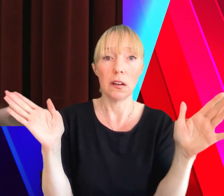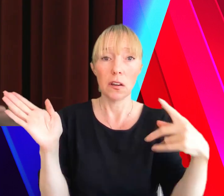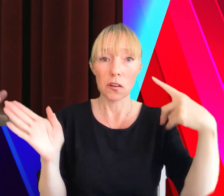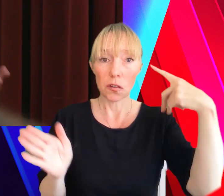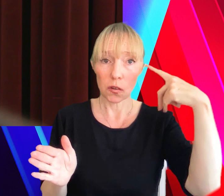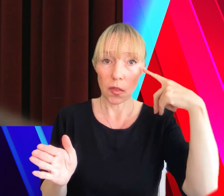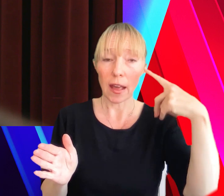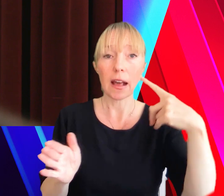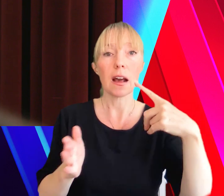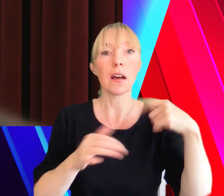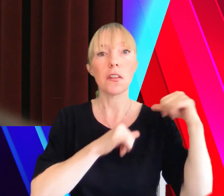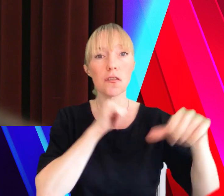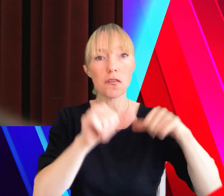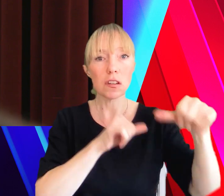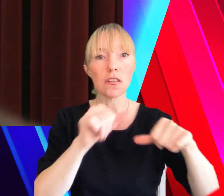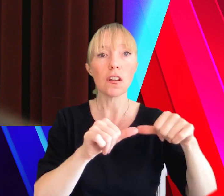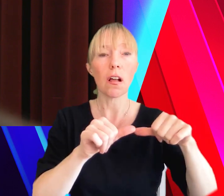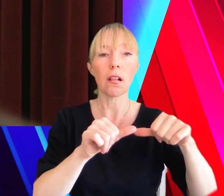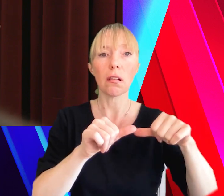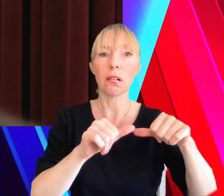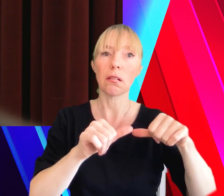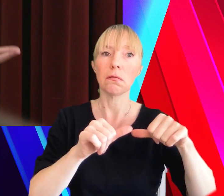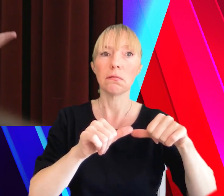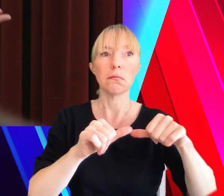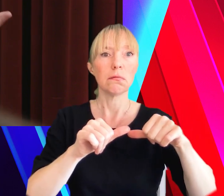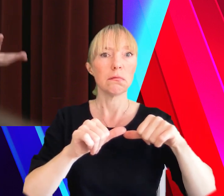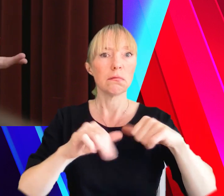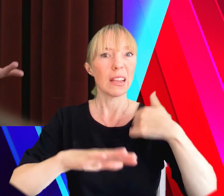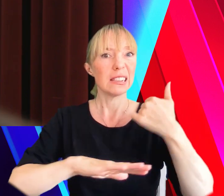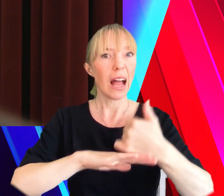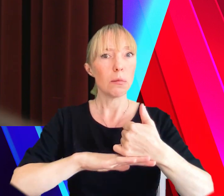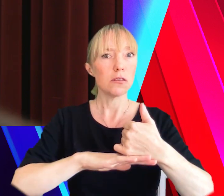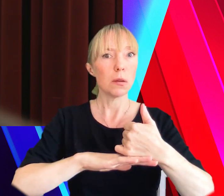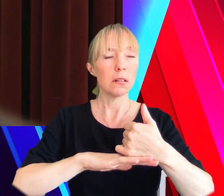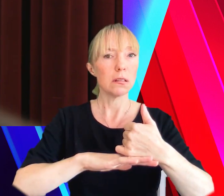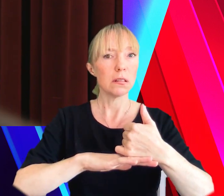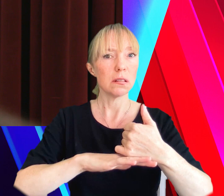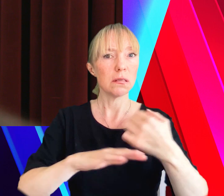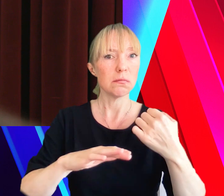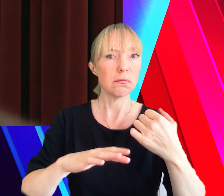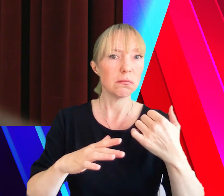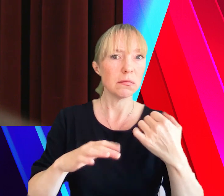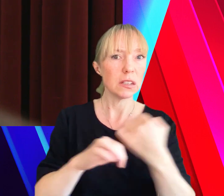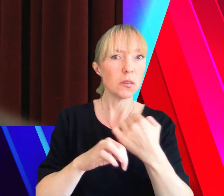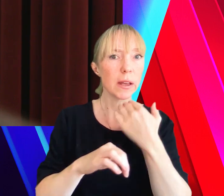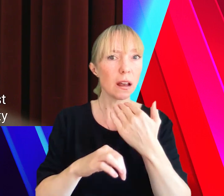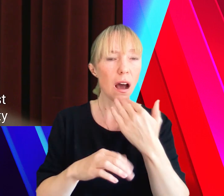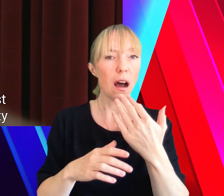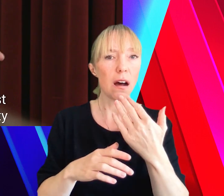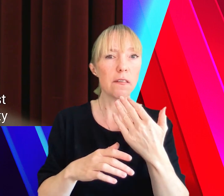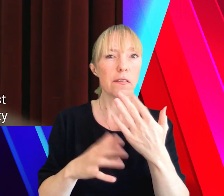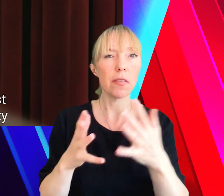publishing, whatever, but like, do you think the sort of traditional establishment is doing enough to,